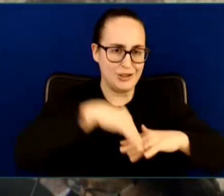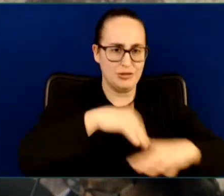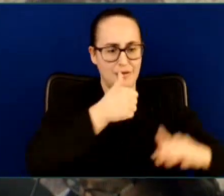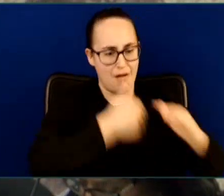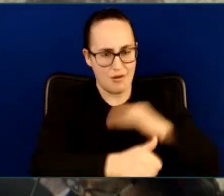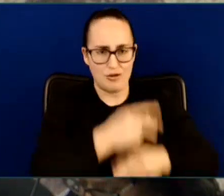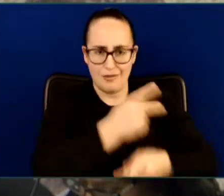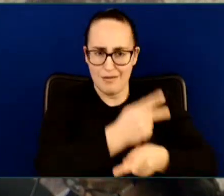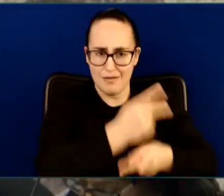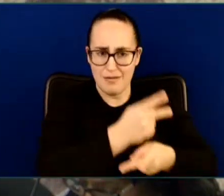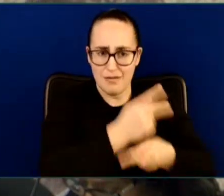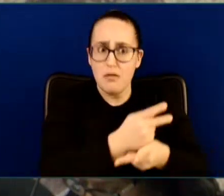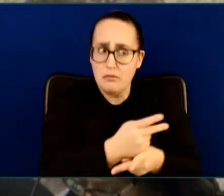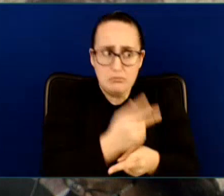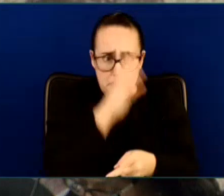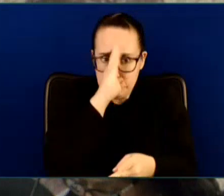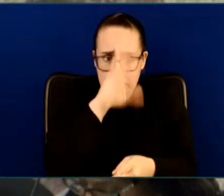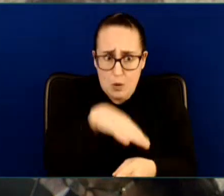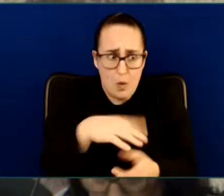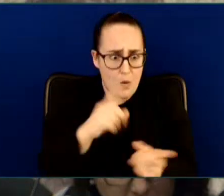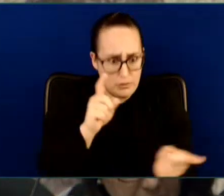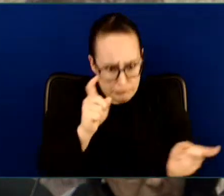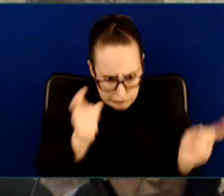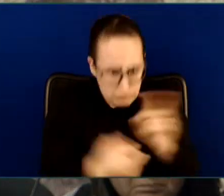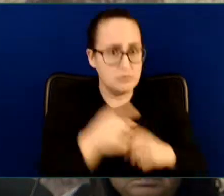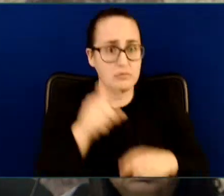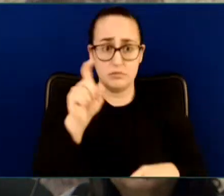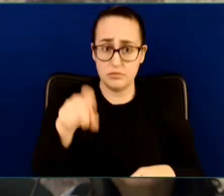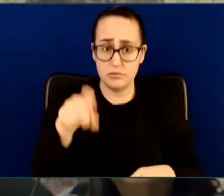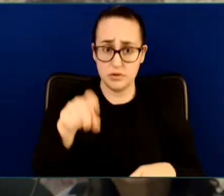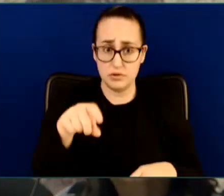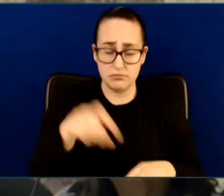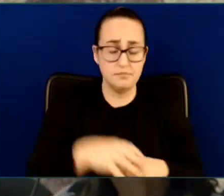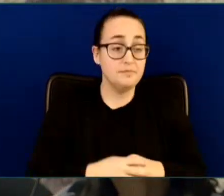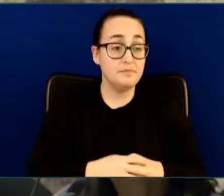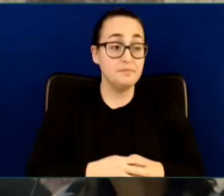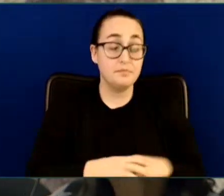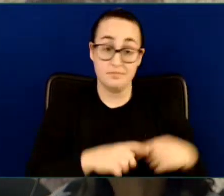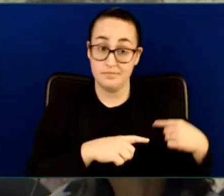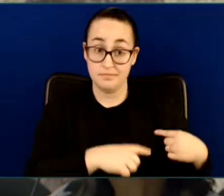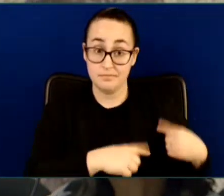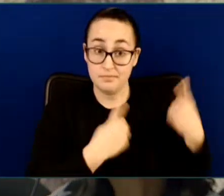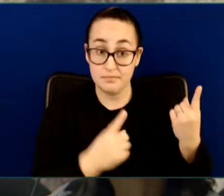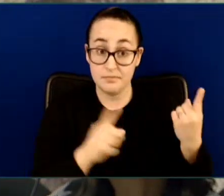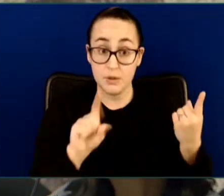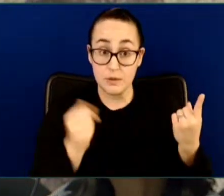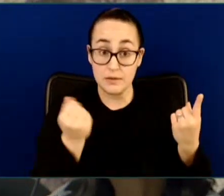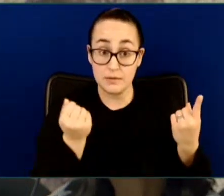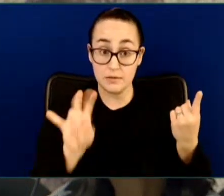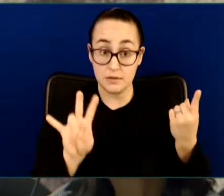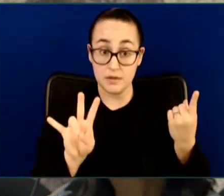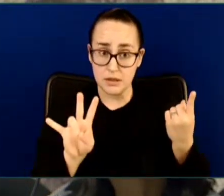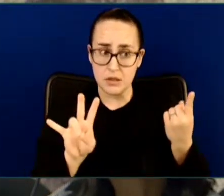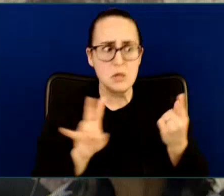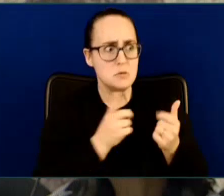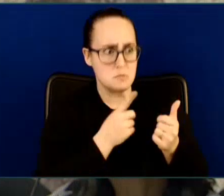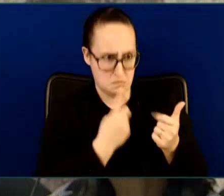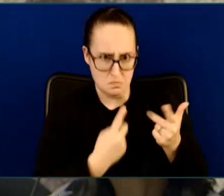to the system. So, Honourable Speaker, since 2017, significant steps have been taken. For